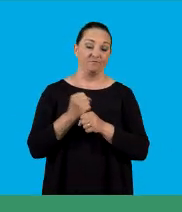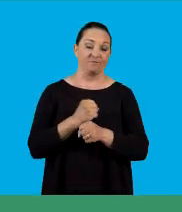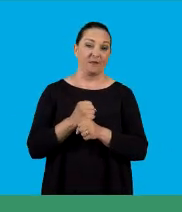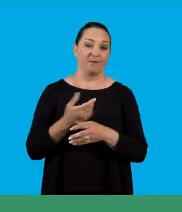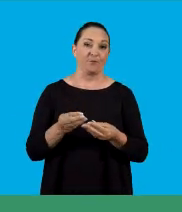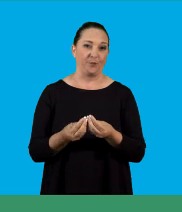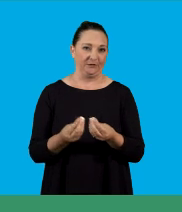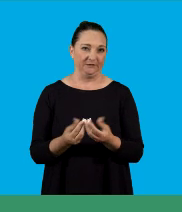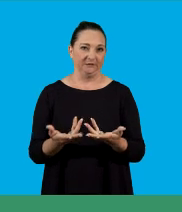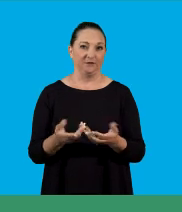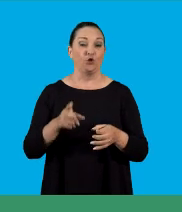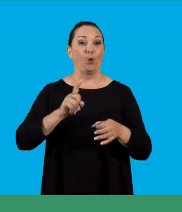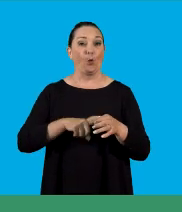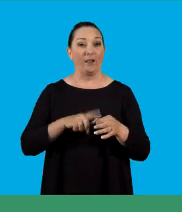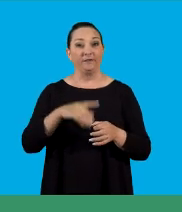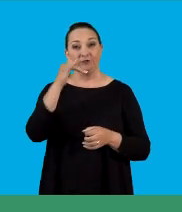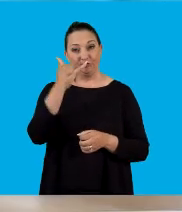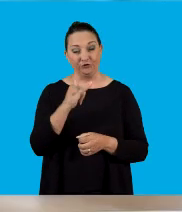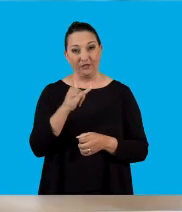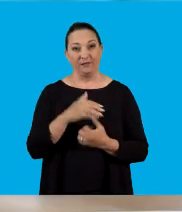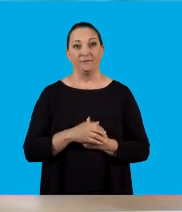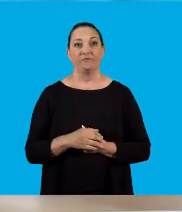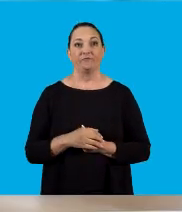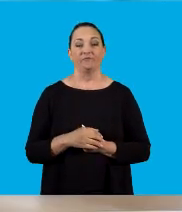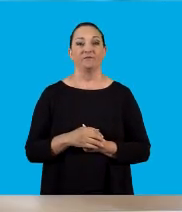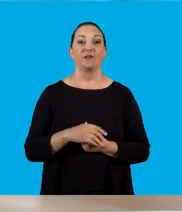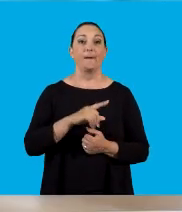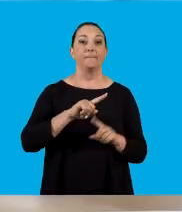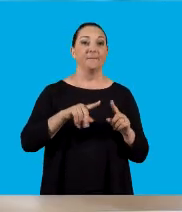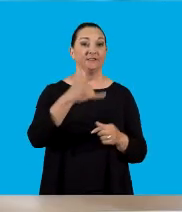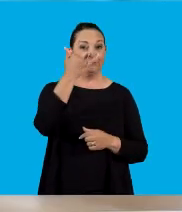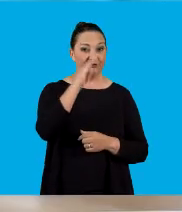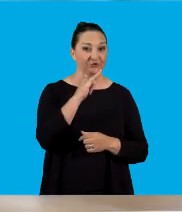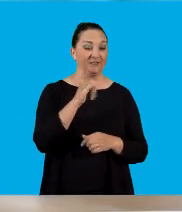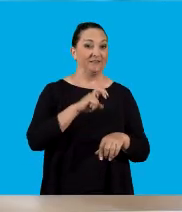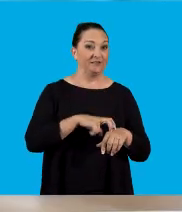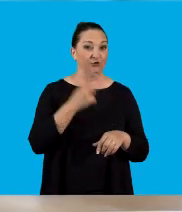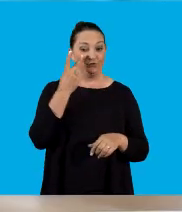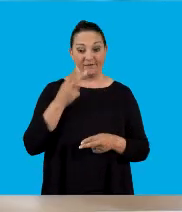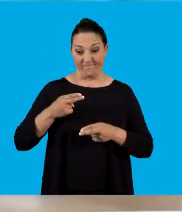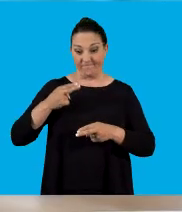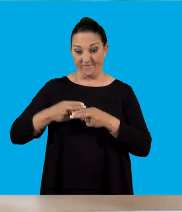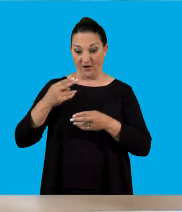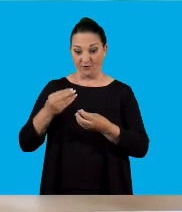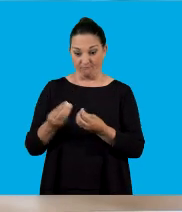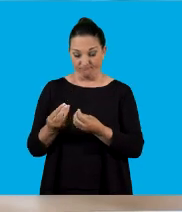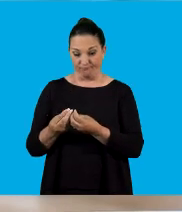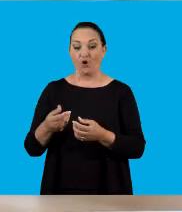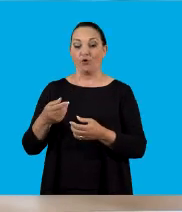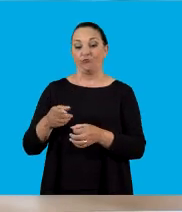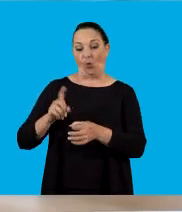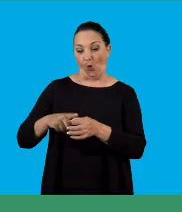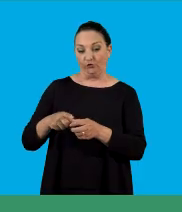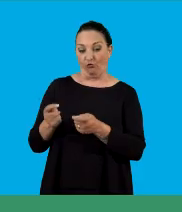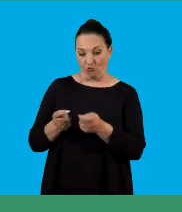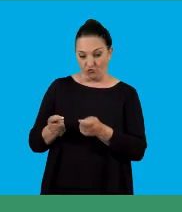product. This would be done by doing the quality checks. Remember, the other check has to happen by inspecting the final product, which is the quality